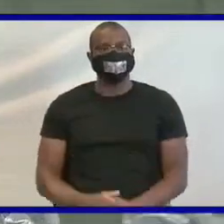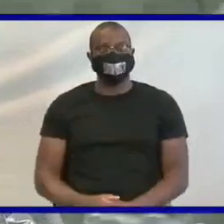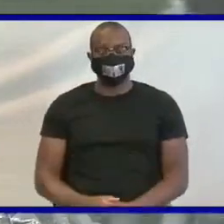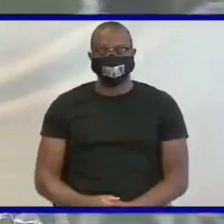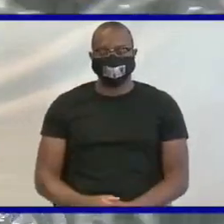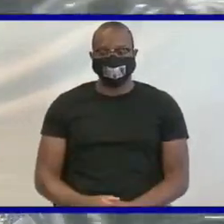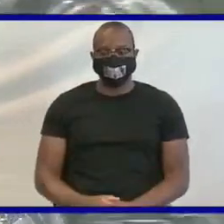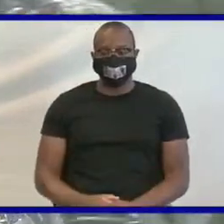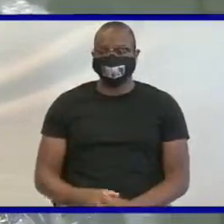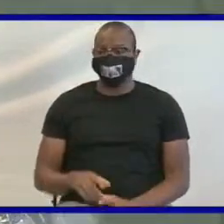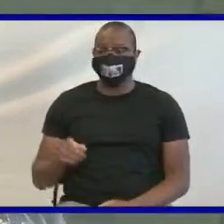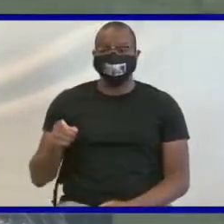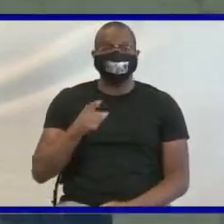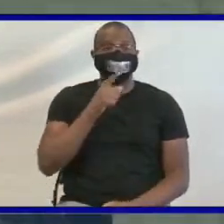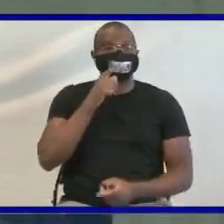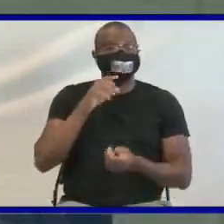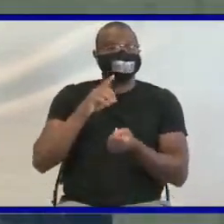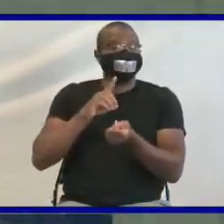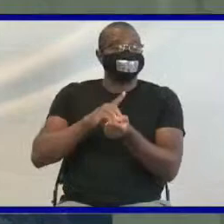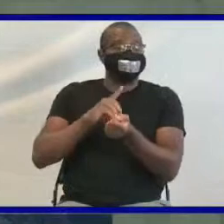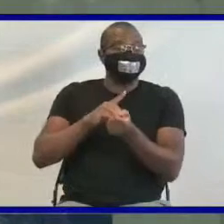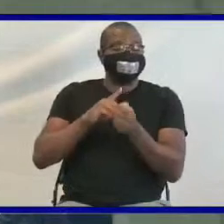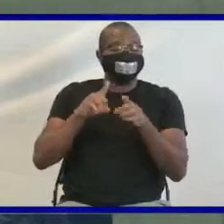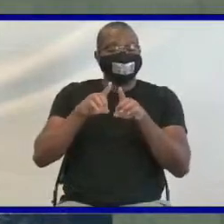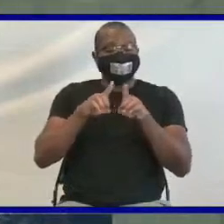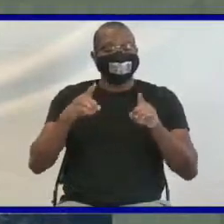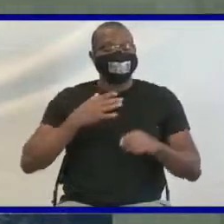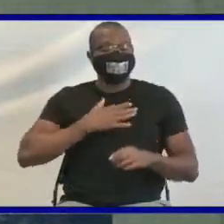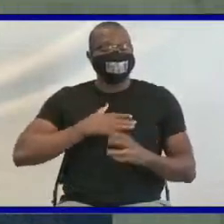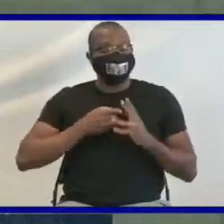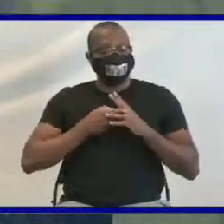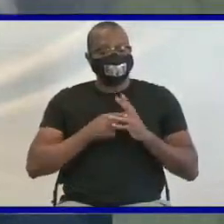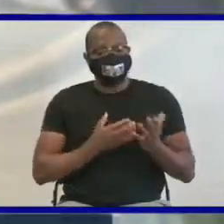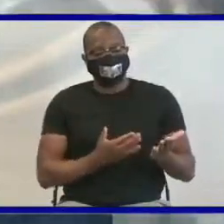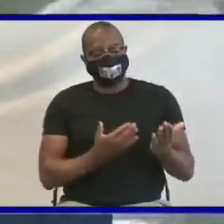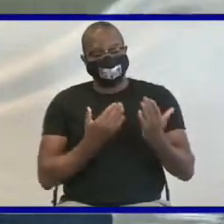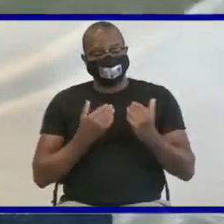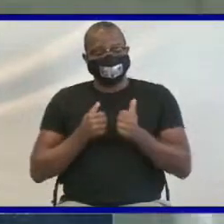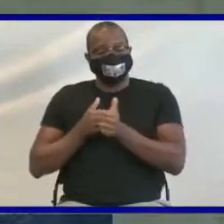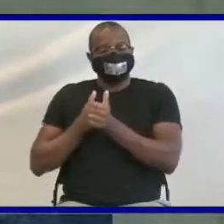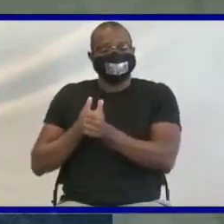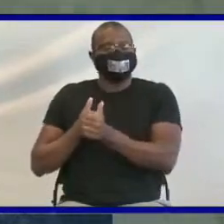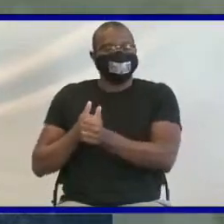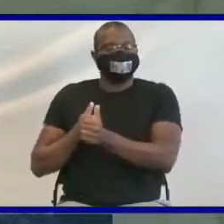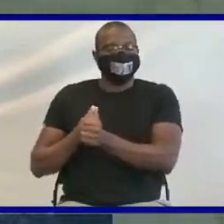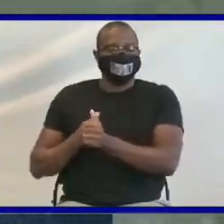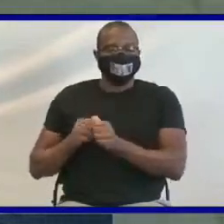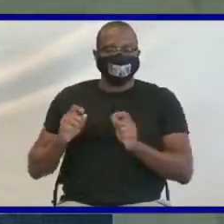Would the candidates for doctoral degrees please begin to come forward as directed by the marshals?